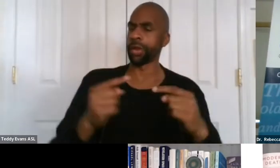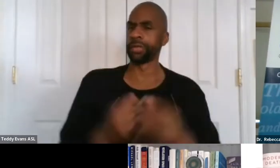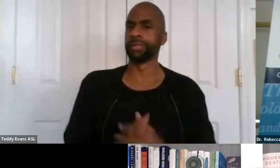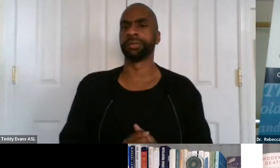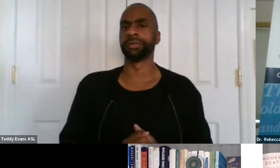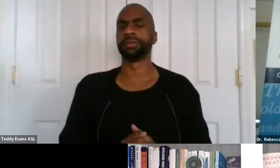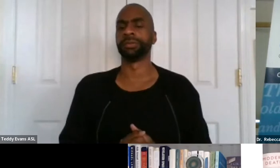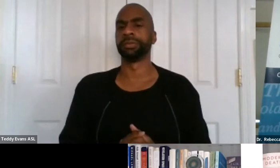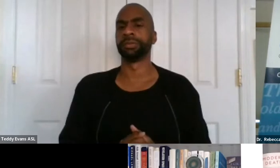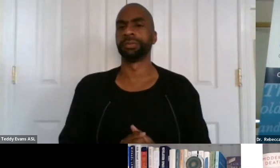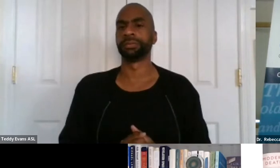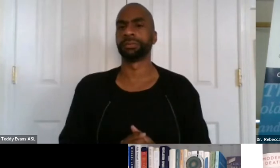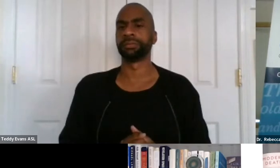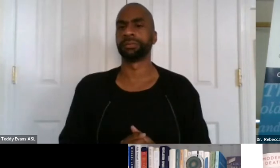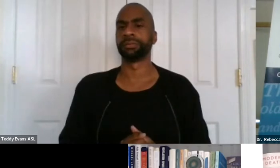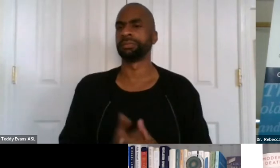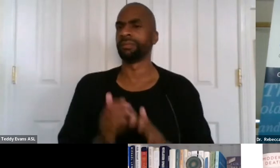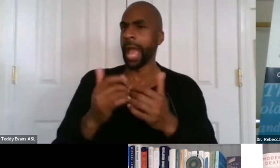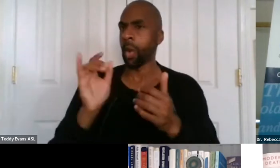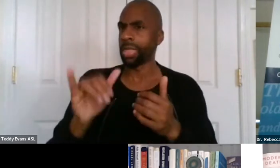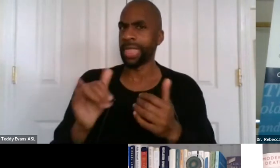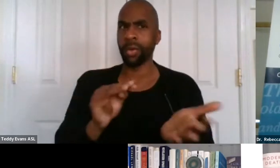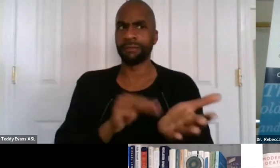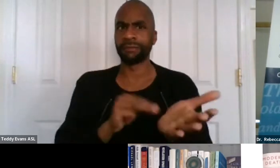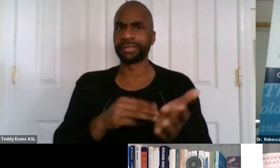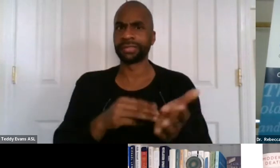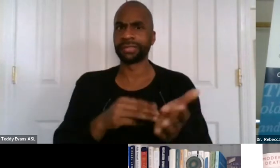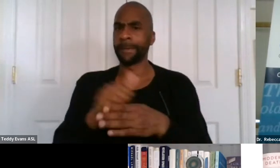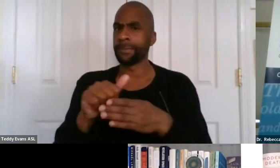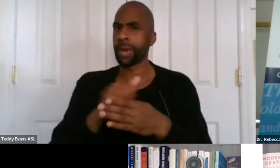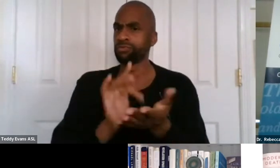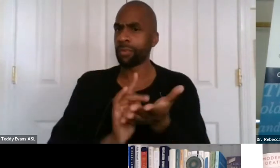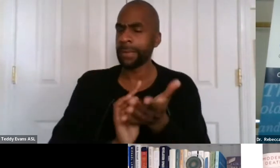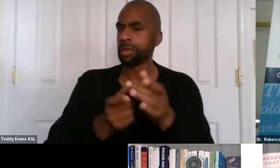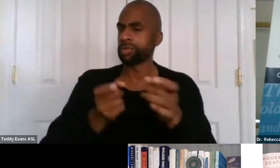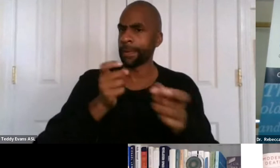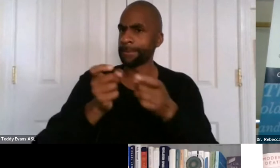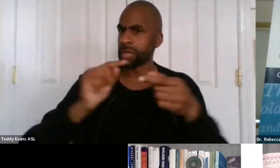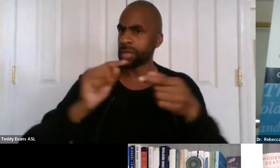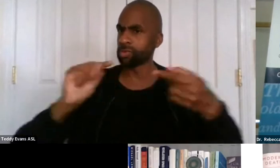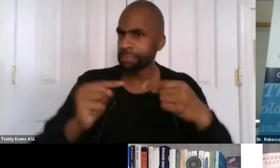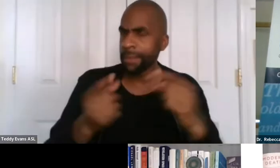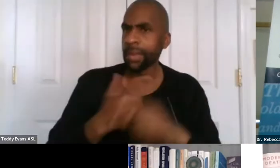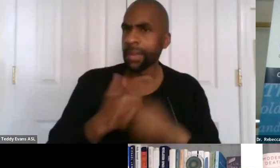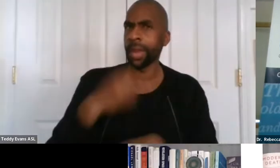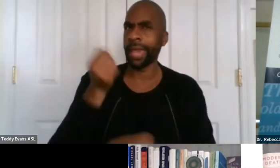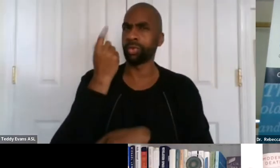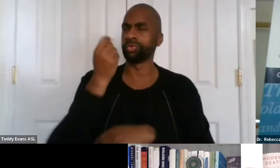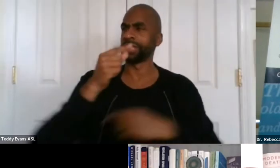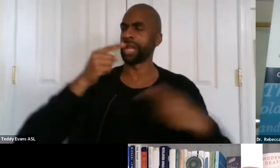physicians practicing medicine, particularly in managing pain and understanding suffering?